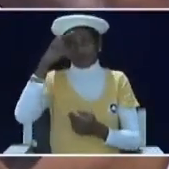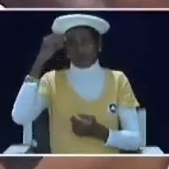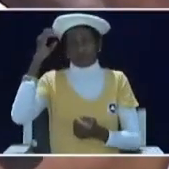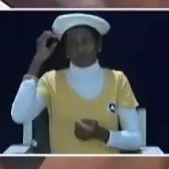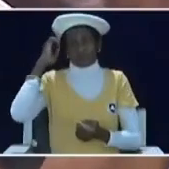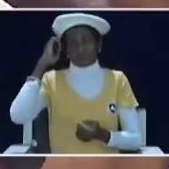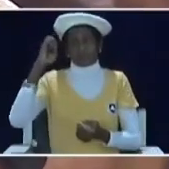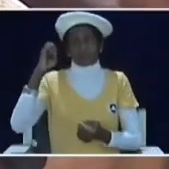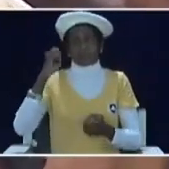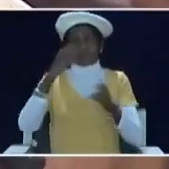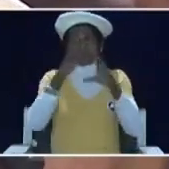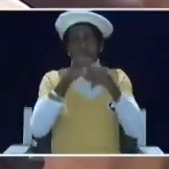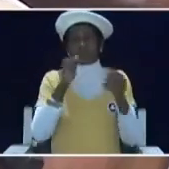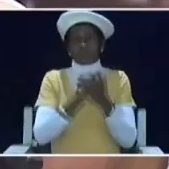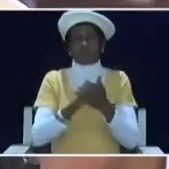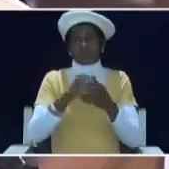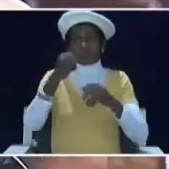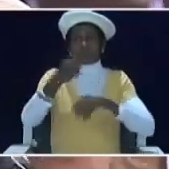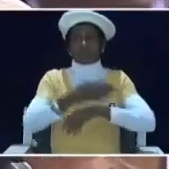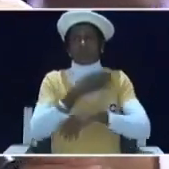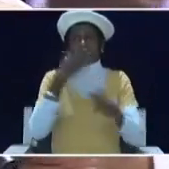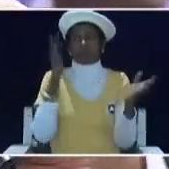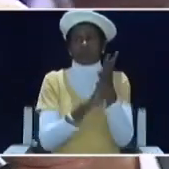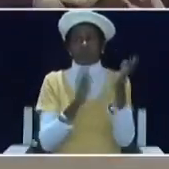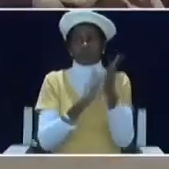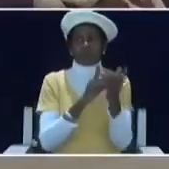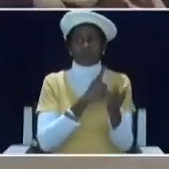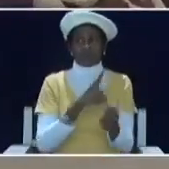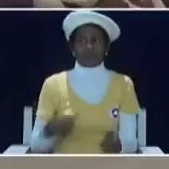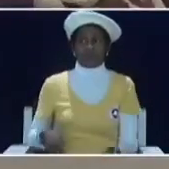that inspiration. Praise the Lord.